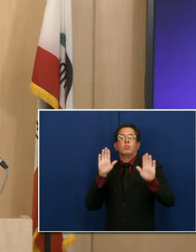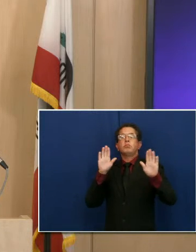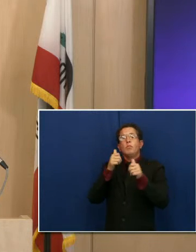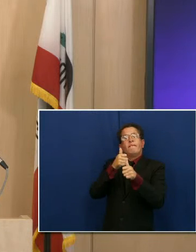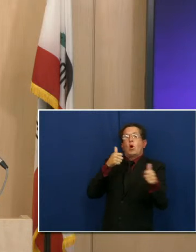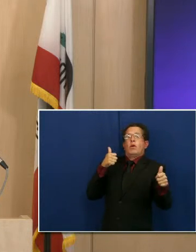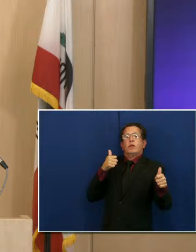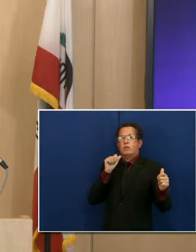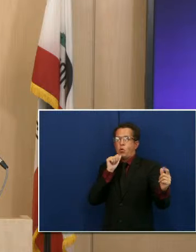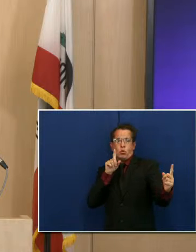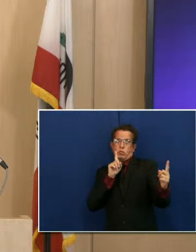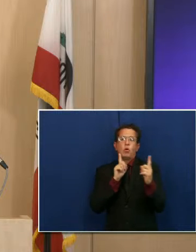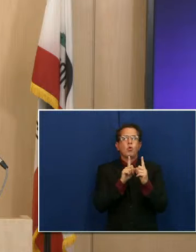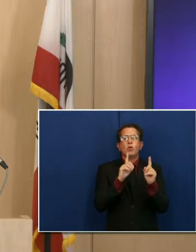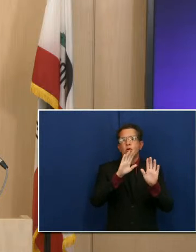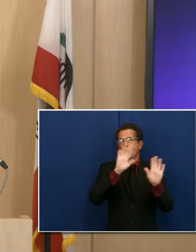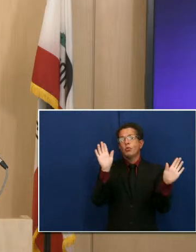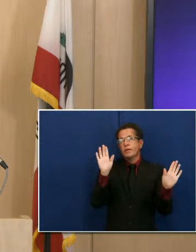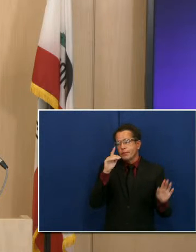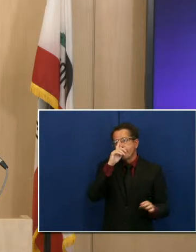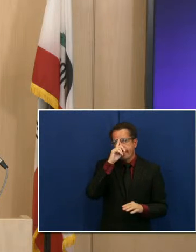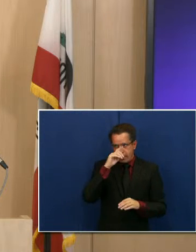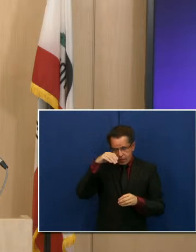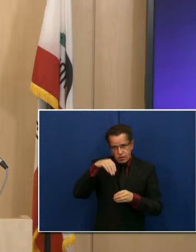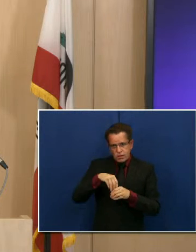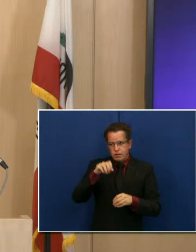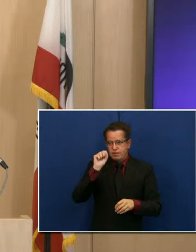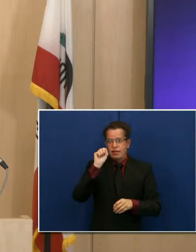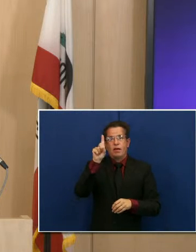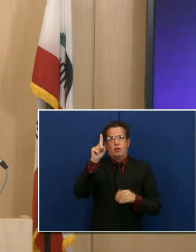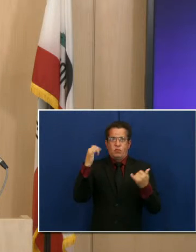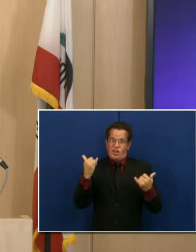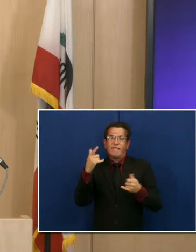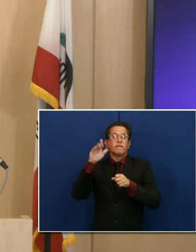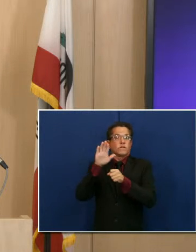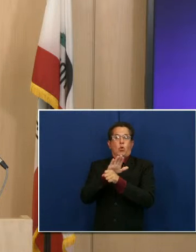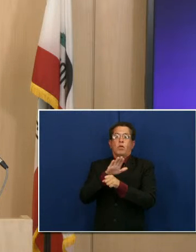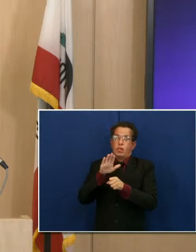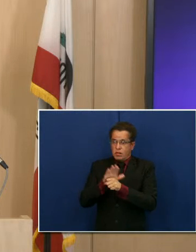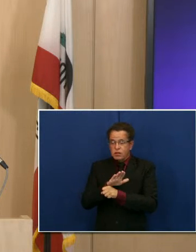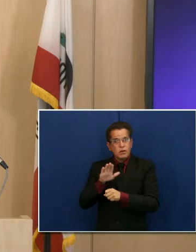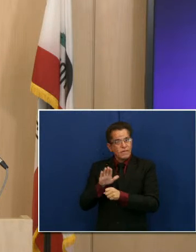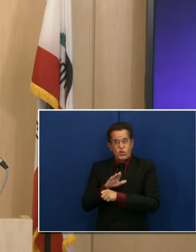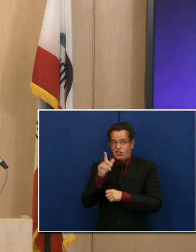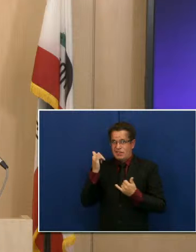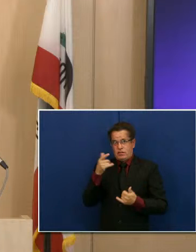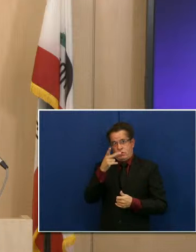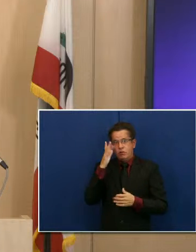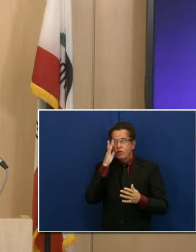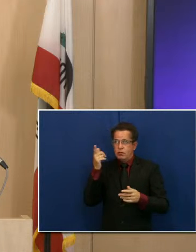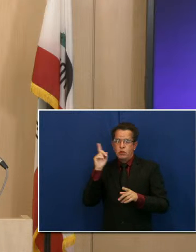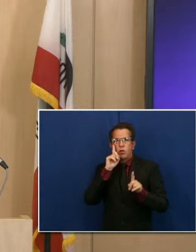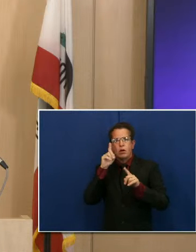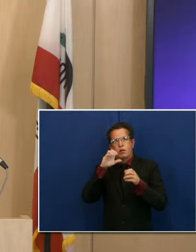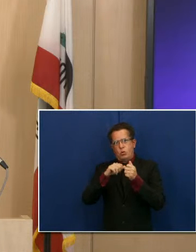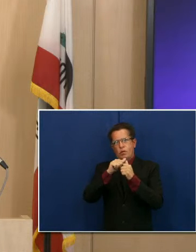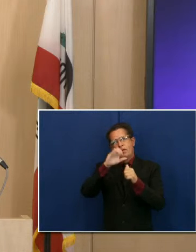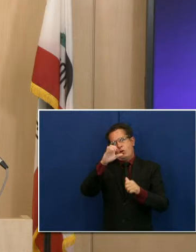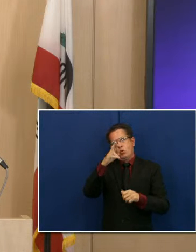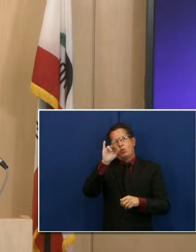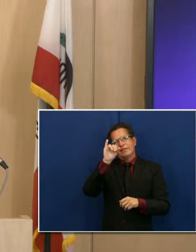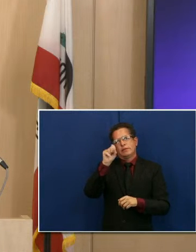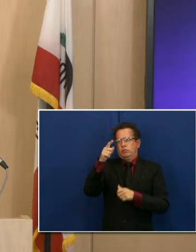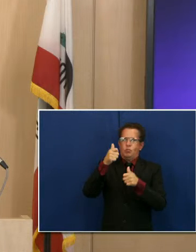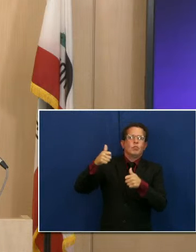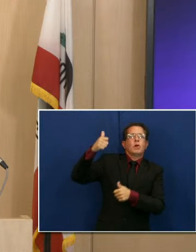together. The hospitals in San Diego County are nearing their breaking point. They're exhausted, they're tired, they're overworked. You're going to hear from Chris in a few minutes